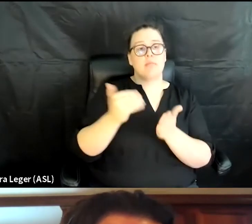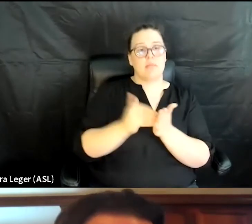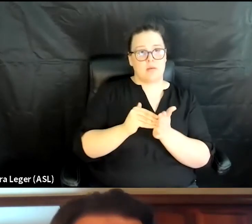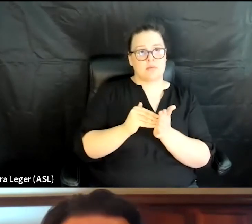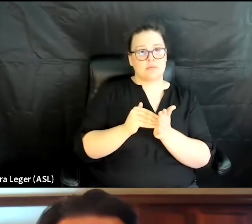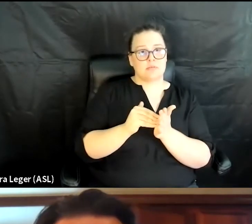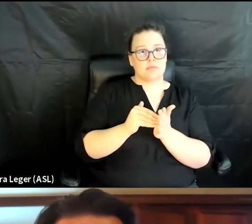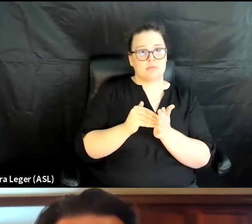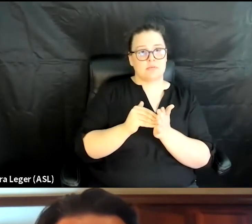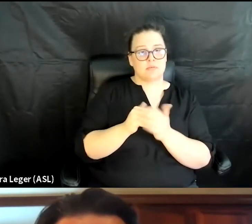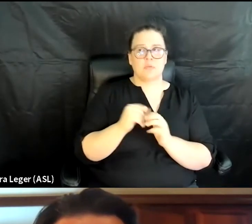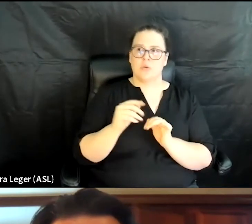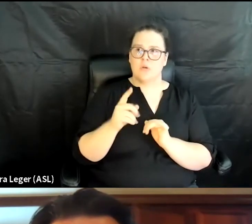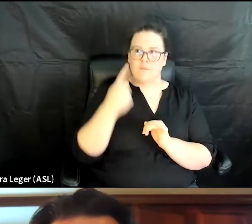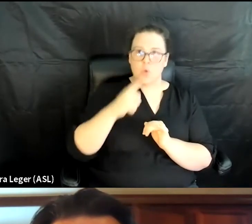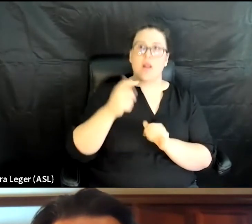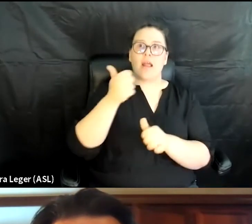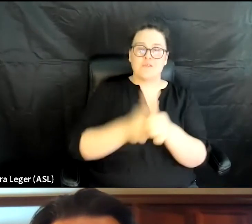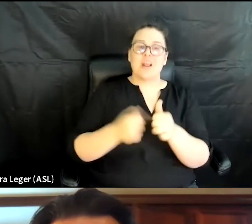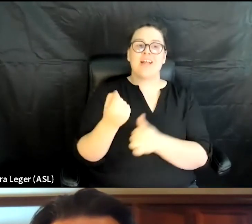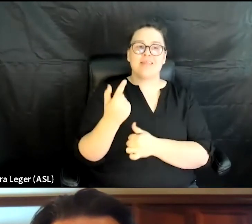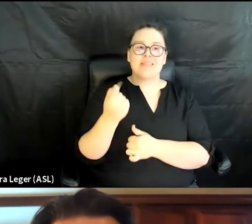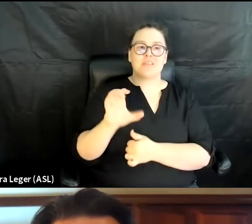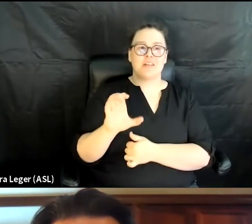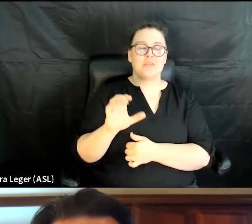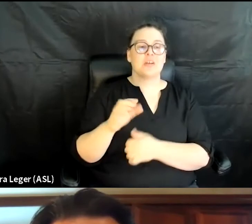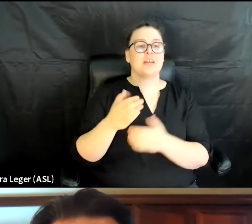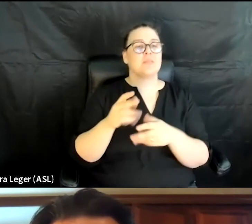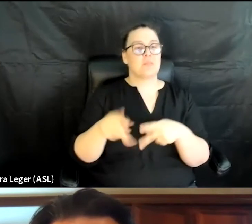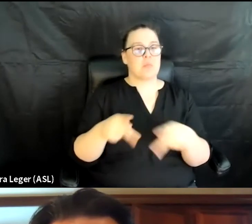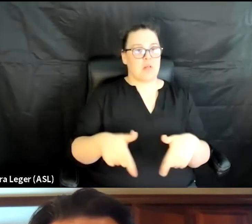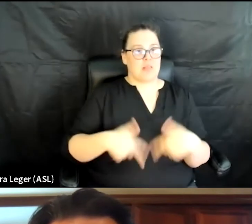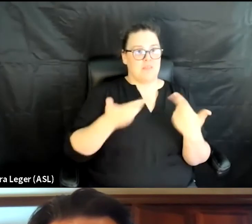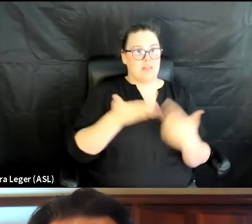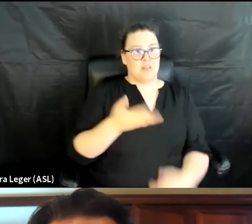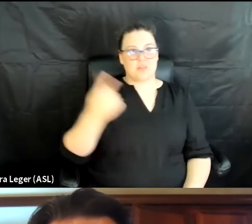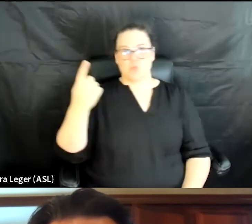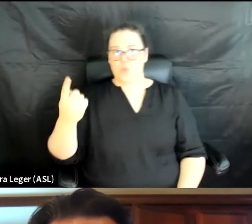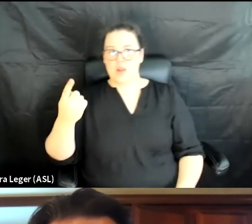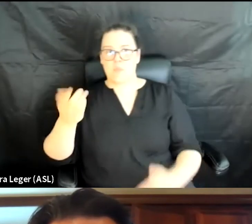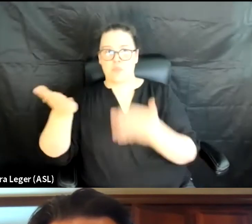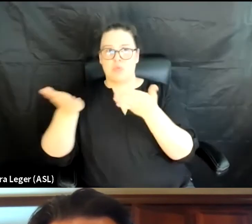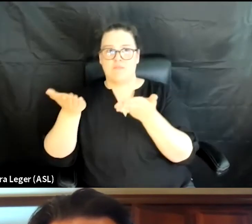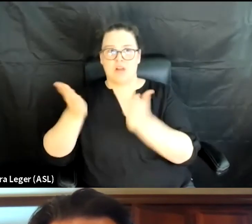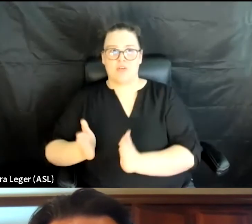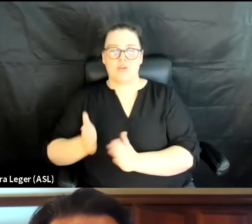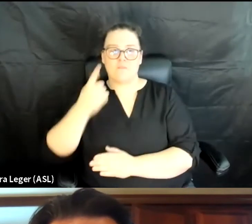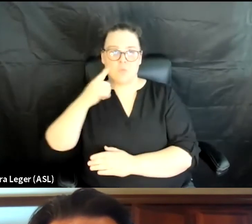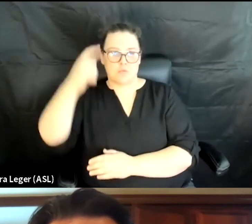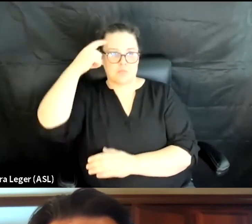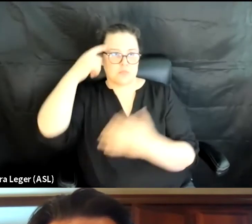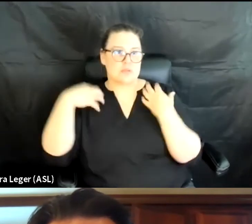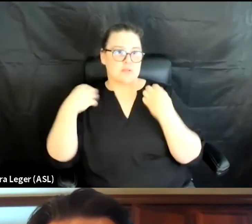and for every 1,100 residents, there's one mental health provider to service